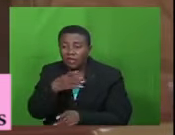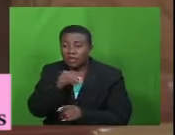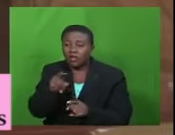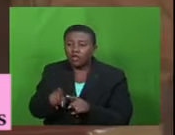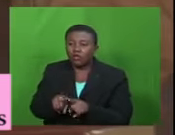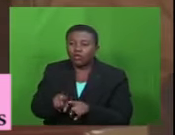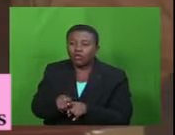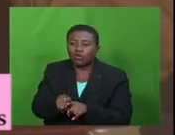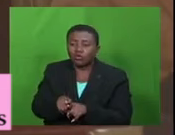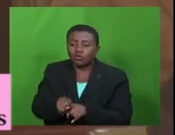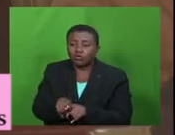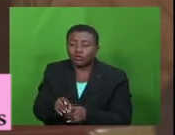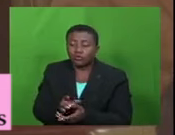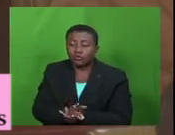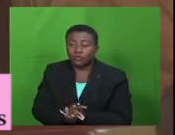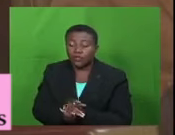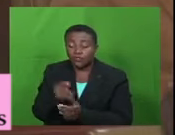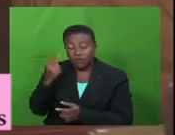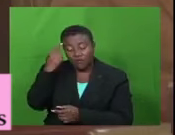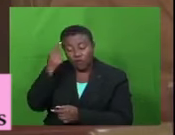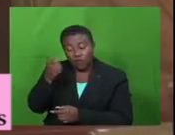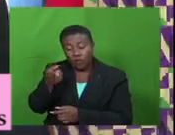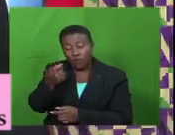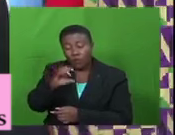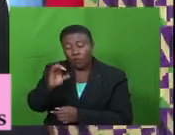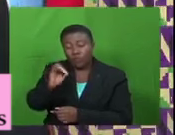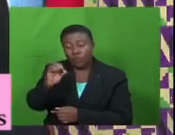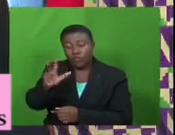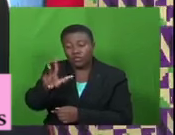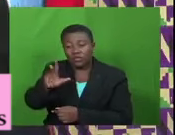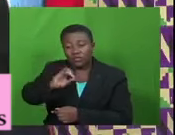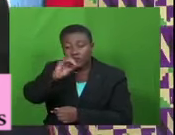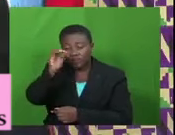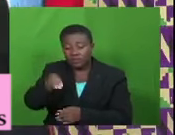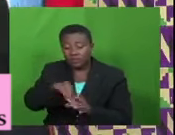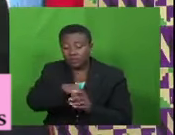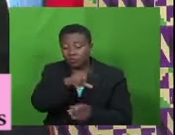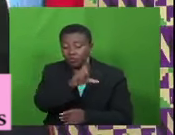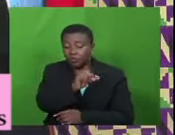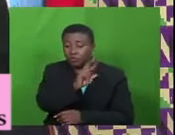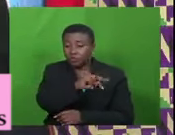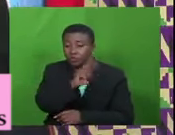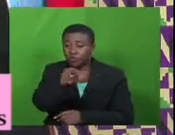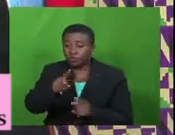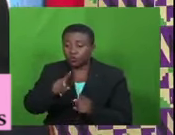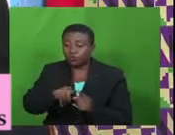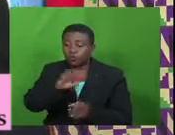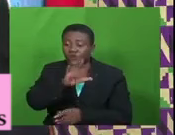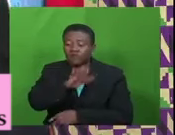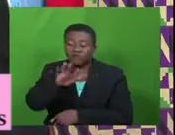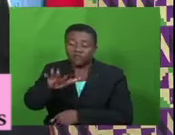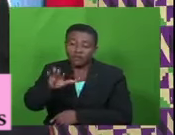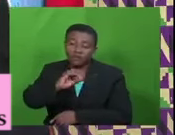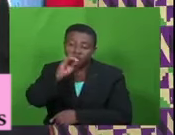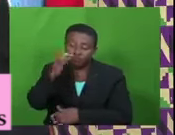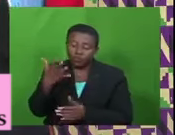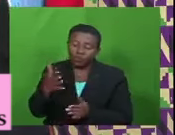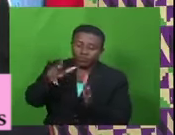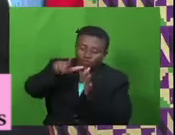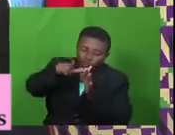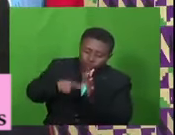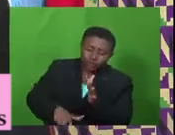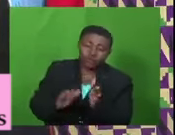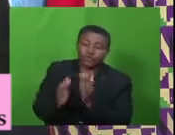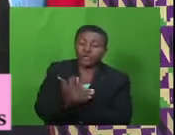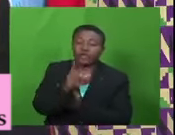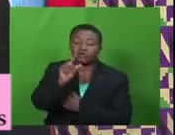value terms from 103% in 2022 to 55% by 2028,